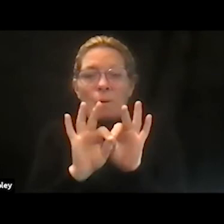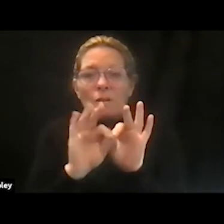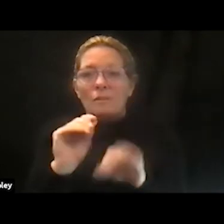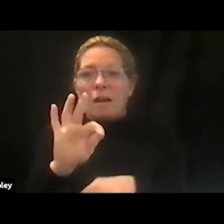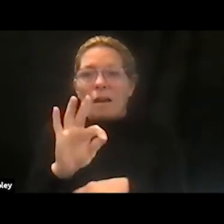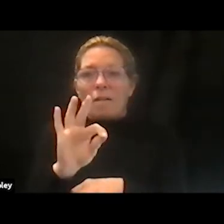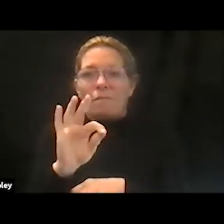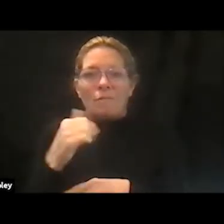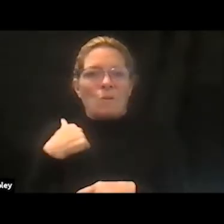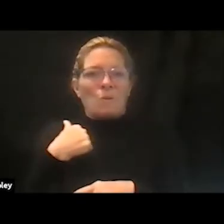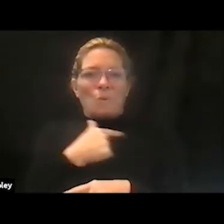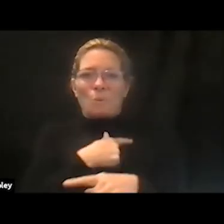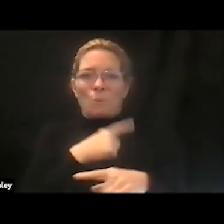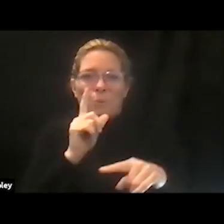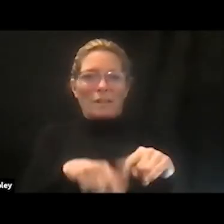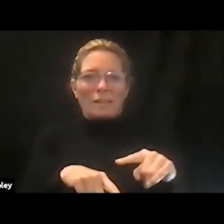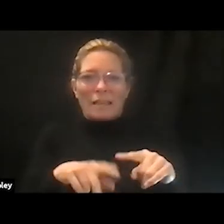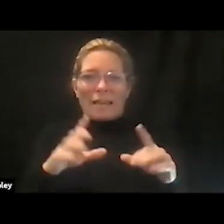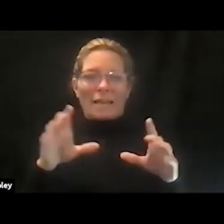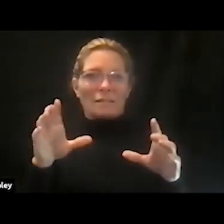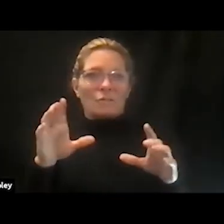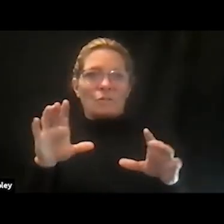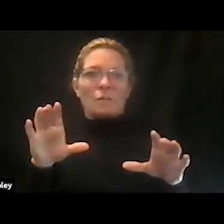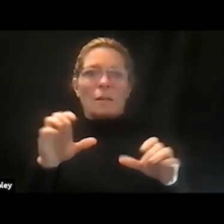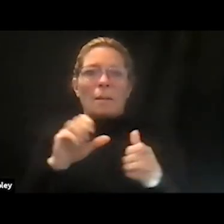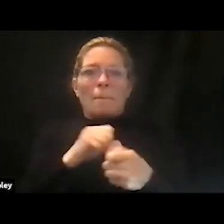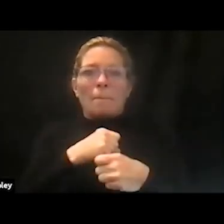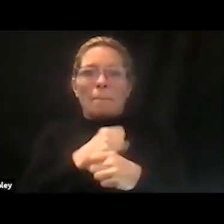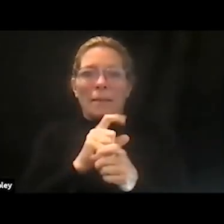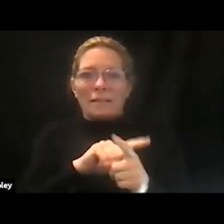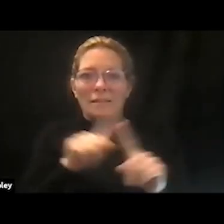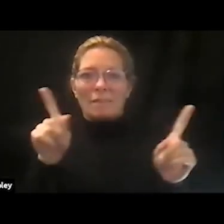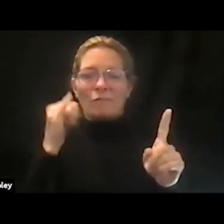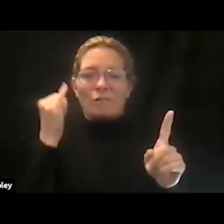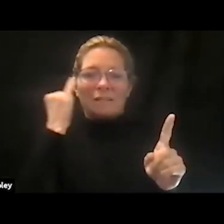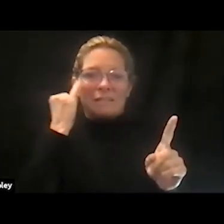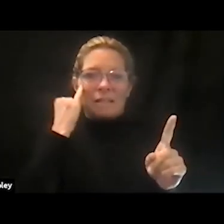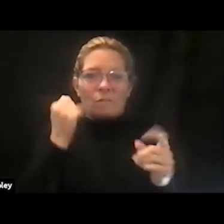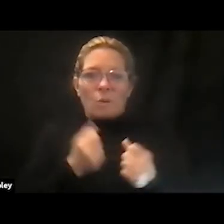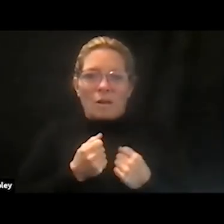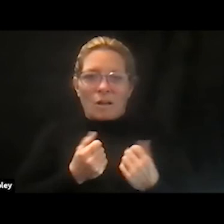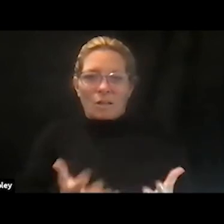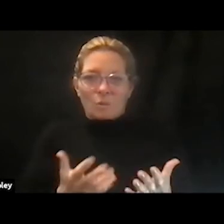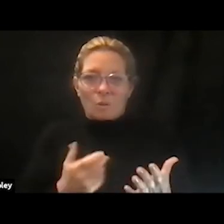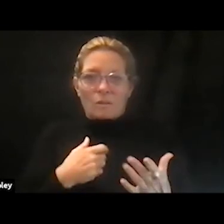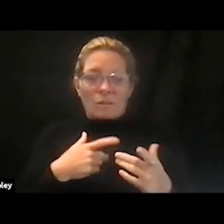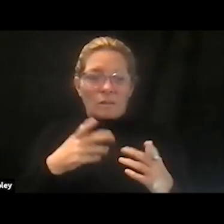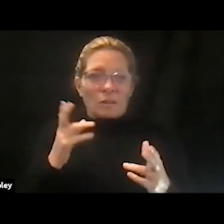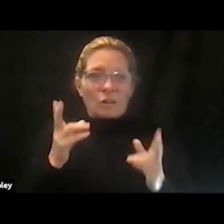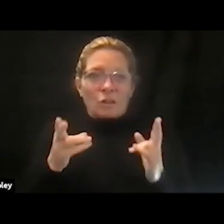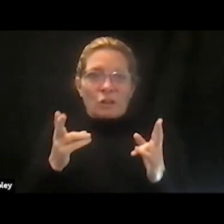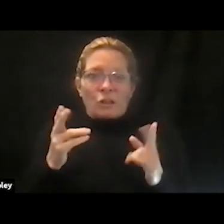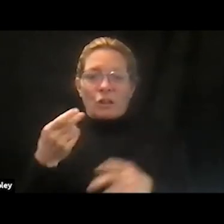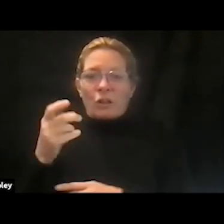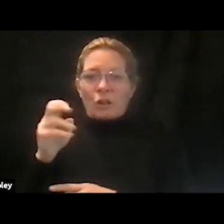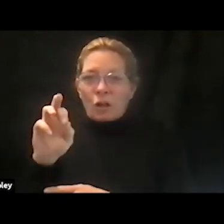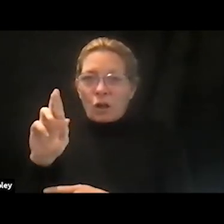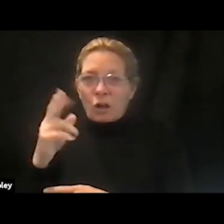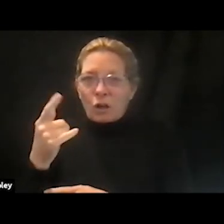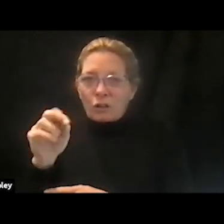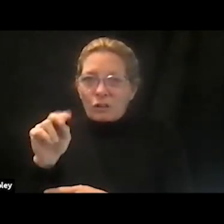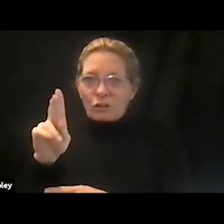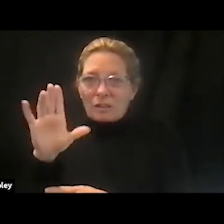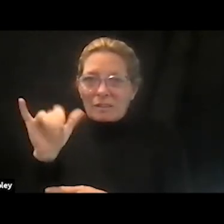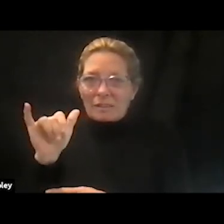we can't do things if we're exhausted, and urgency leads to burnout. It leads to exhaustion, right? And so something can be